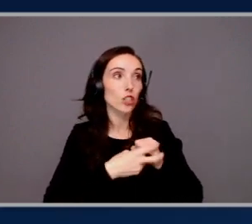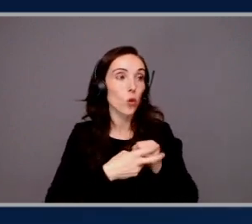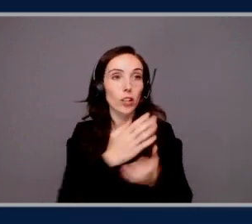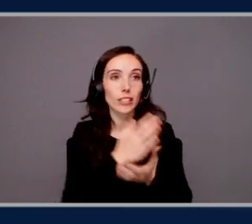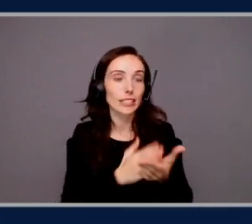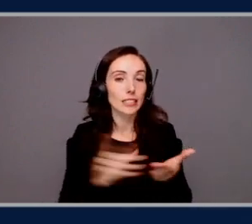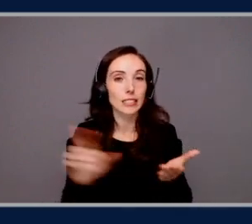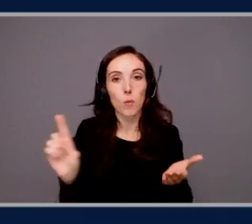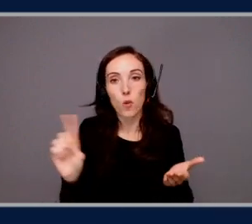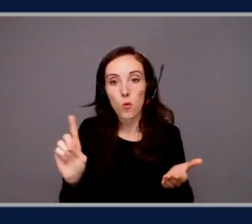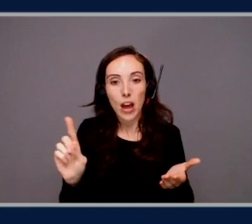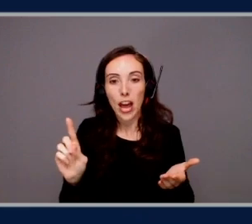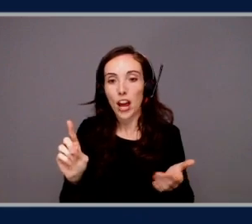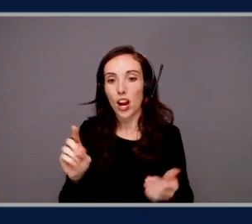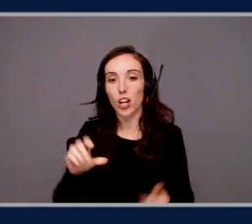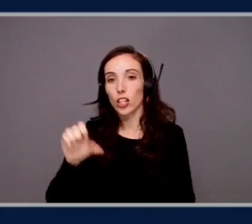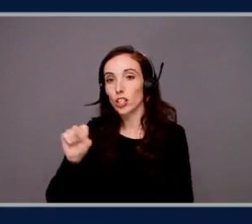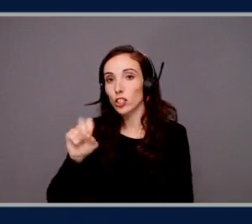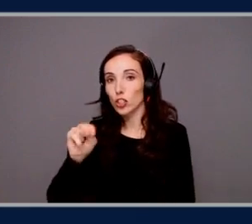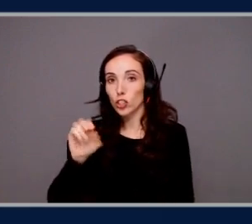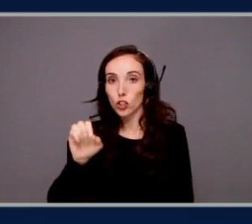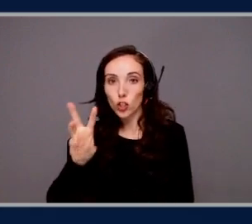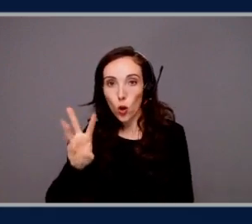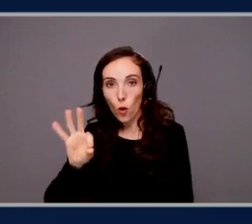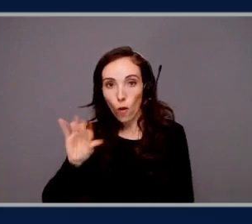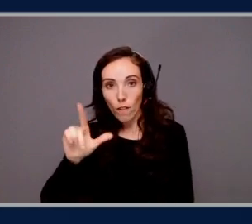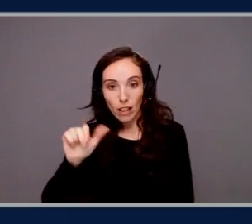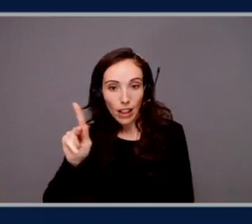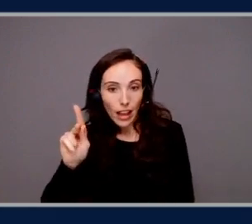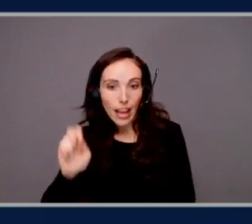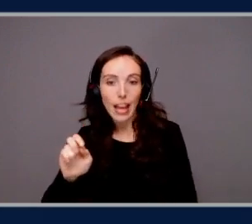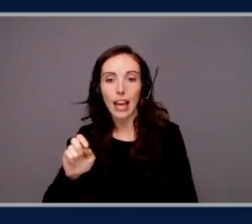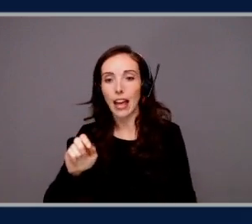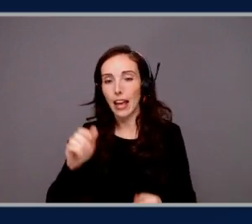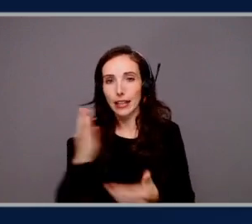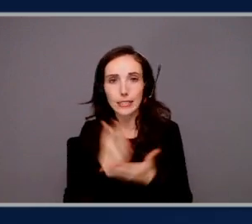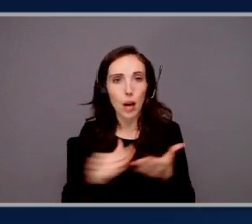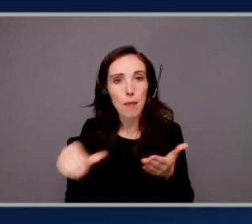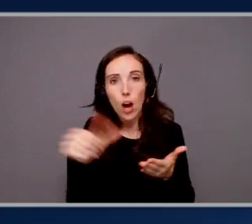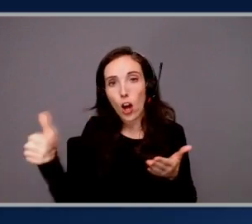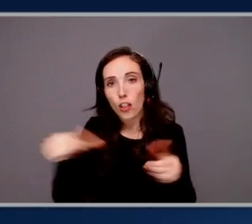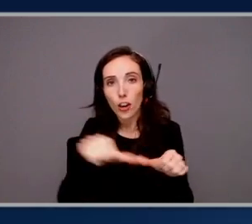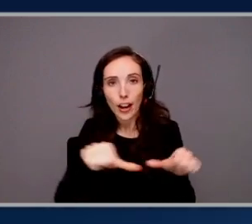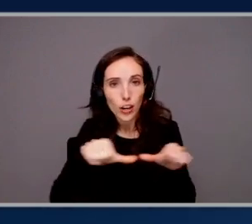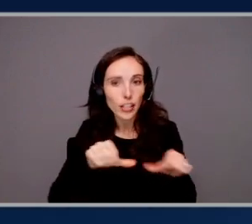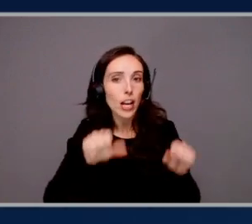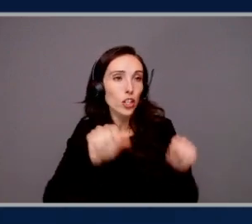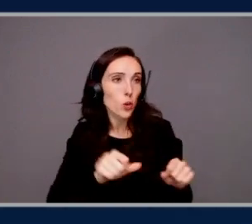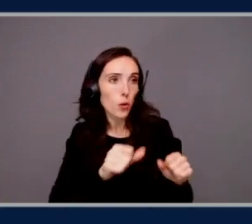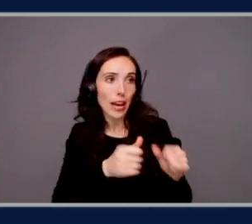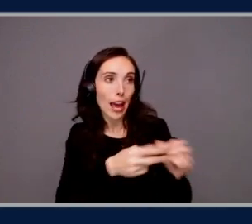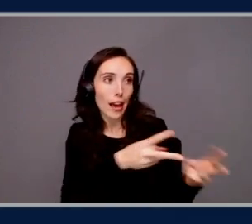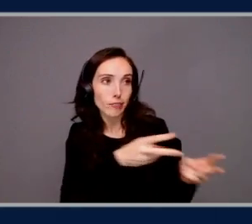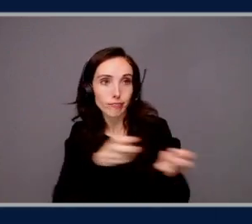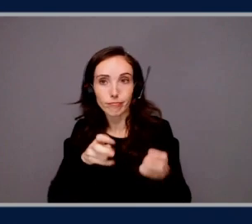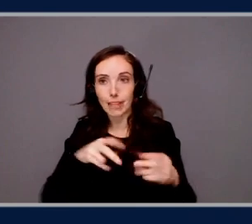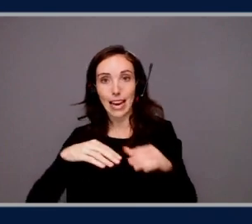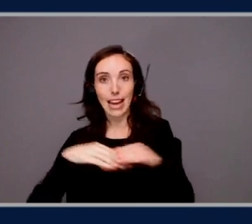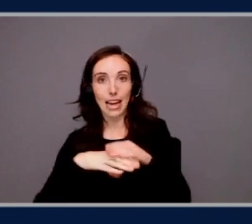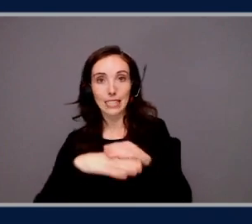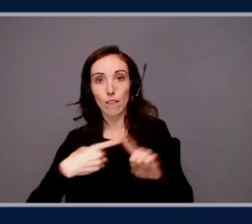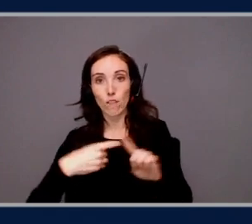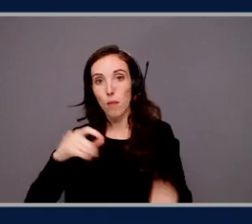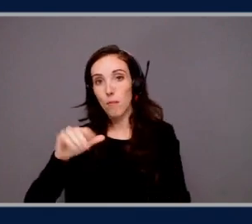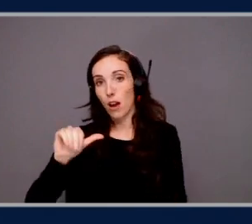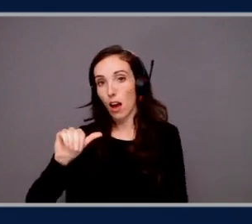other relational databases, we can simply federate to that and then access the data. You can access the data from Athena. But